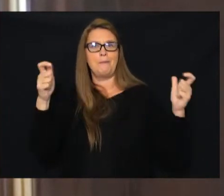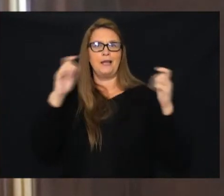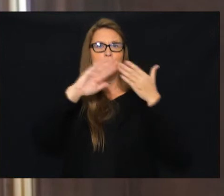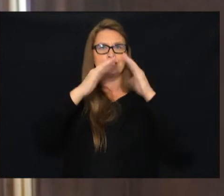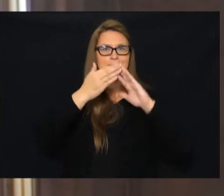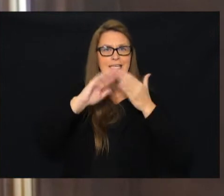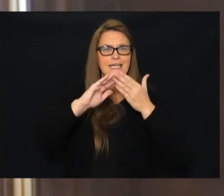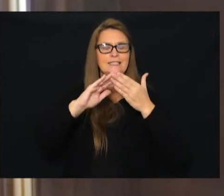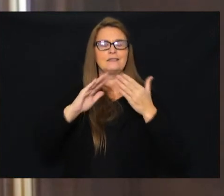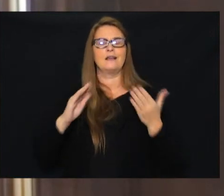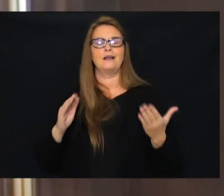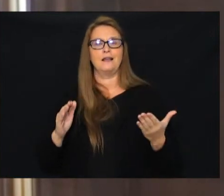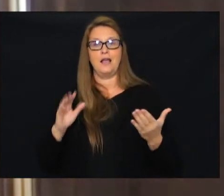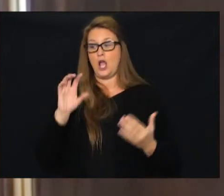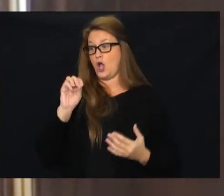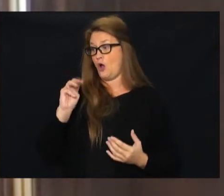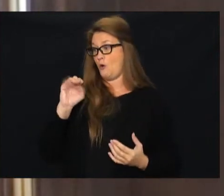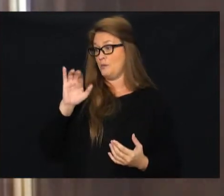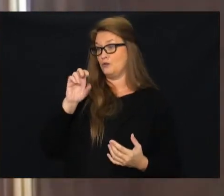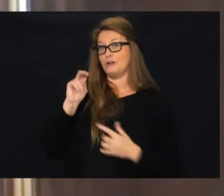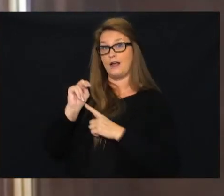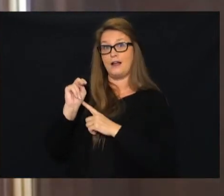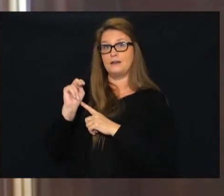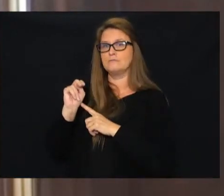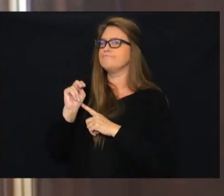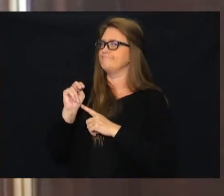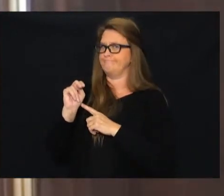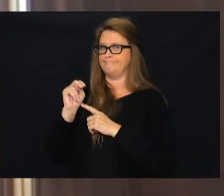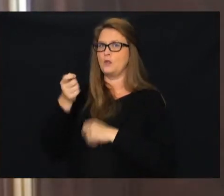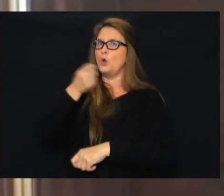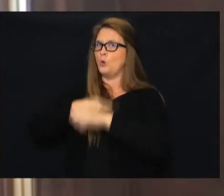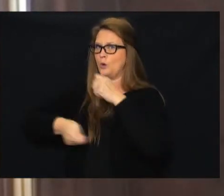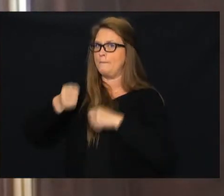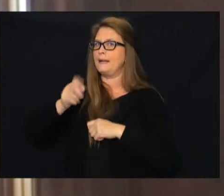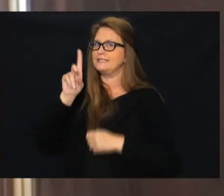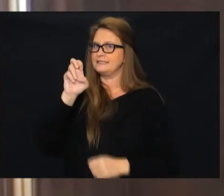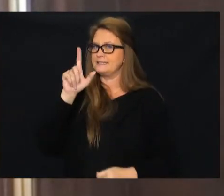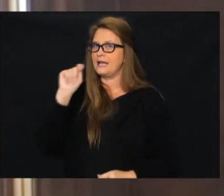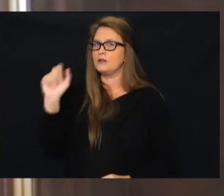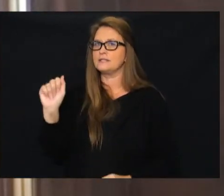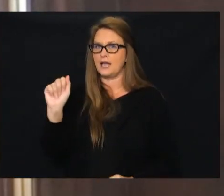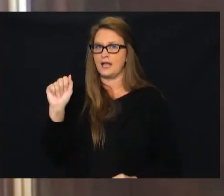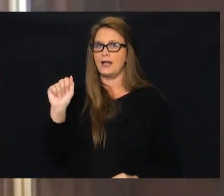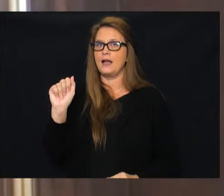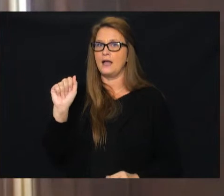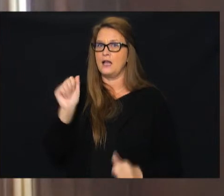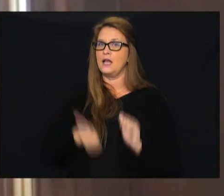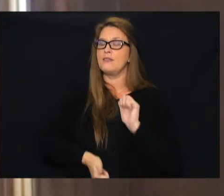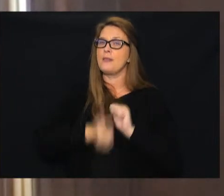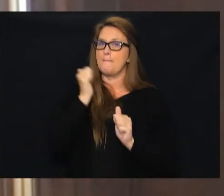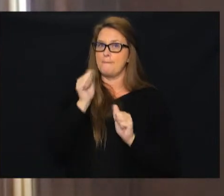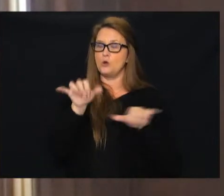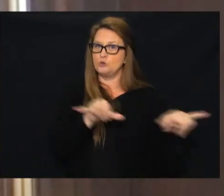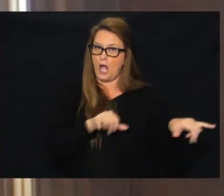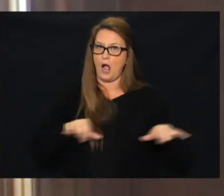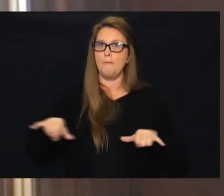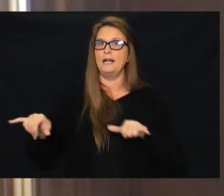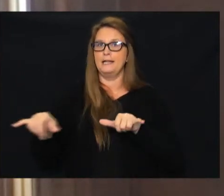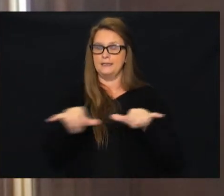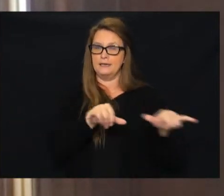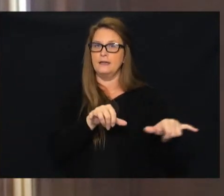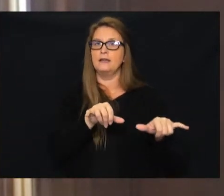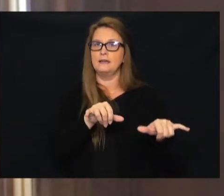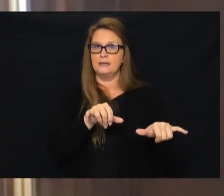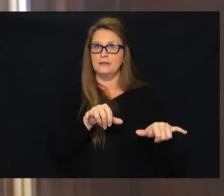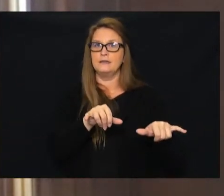countries. Omicron very rapidly replaces Delta as the variant that is most common in everywhere